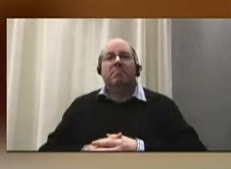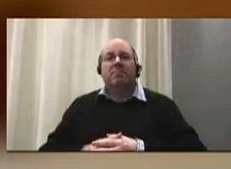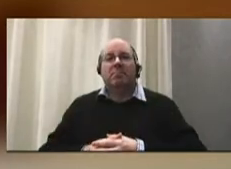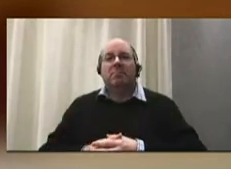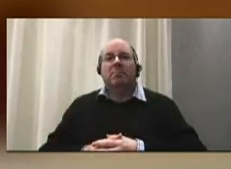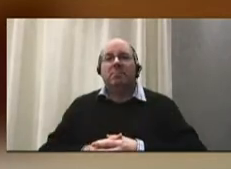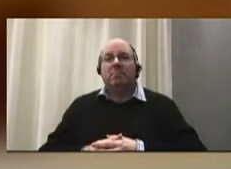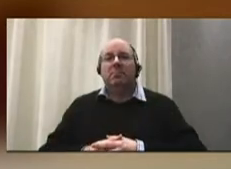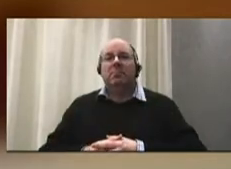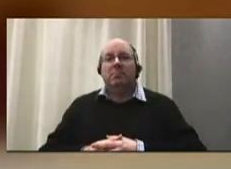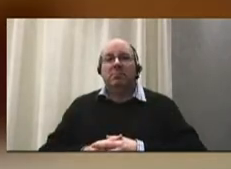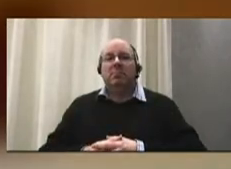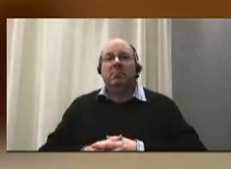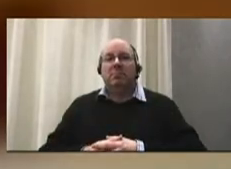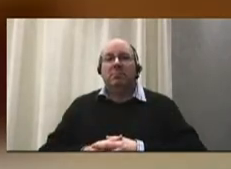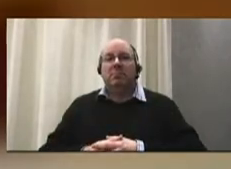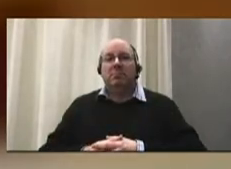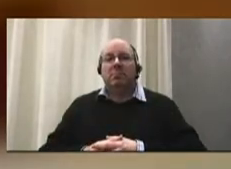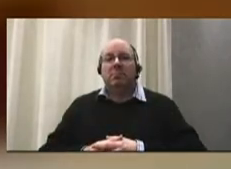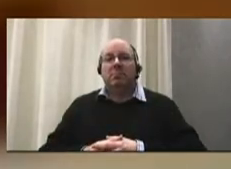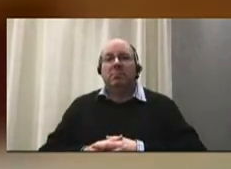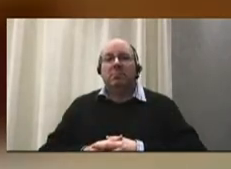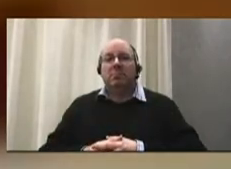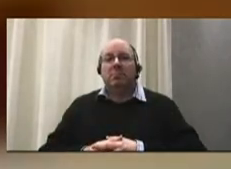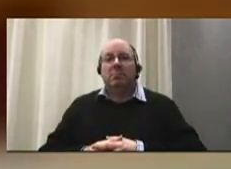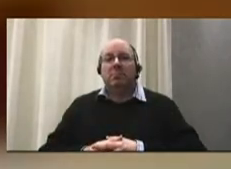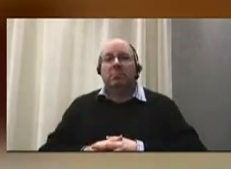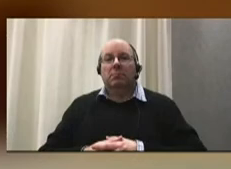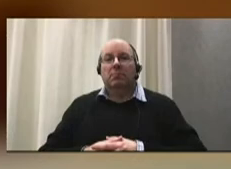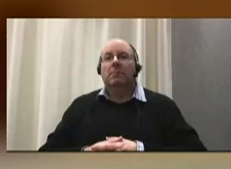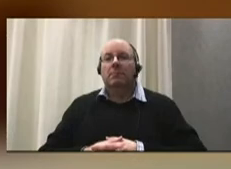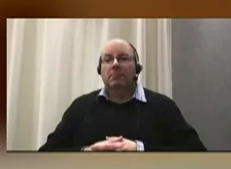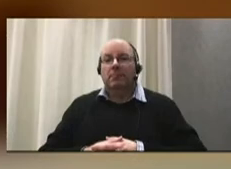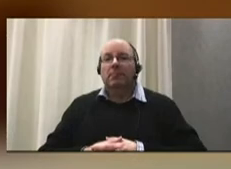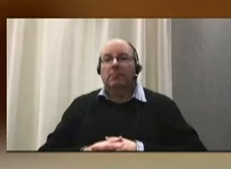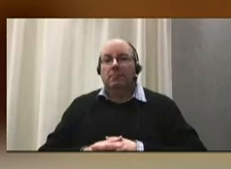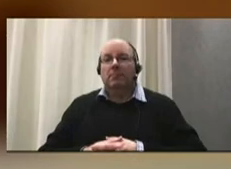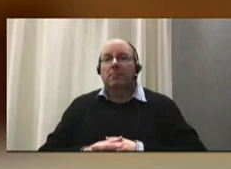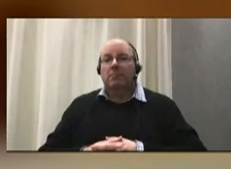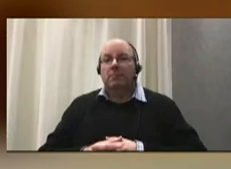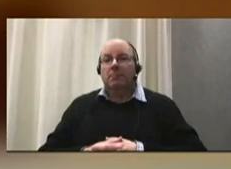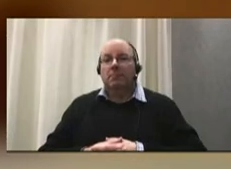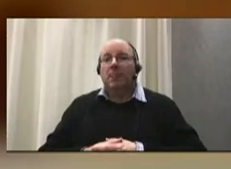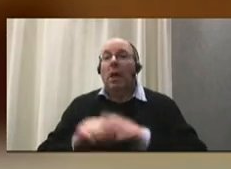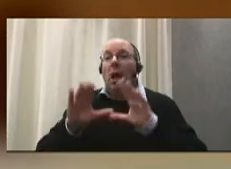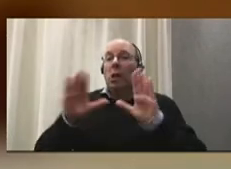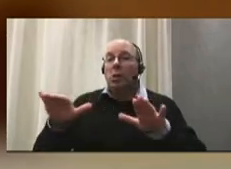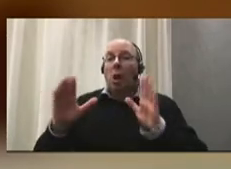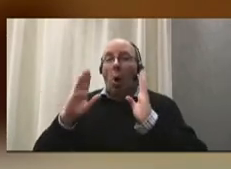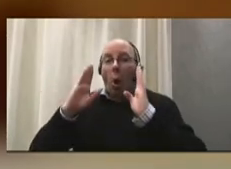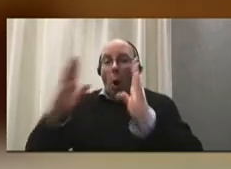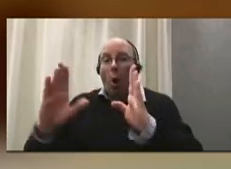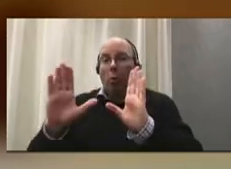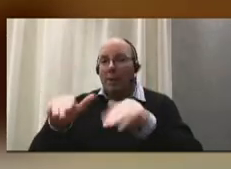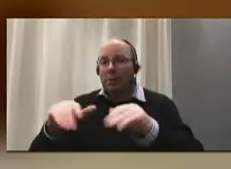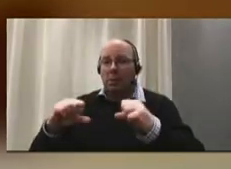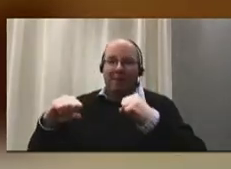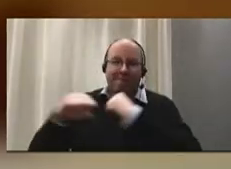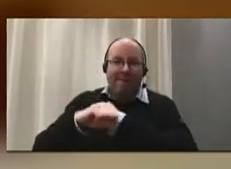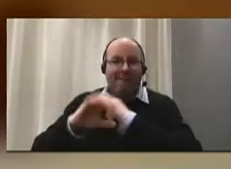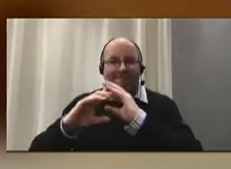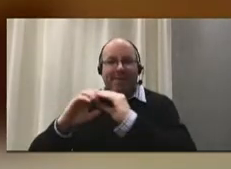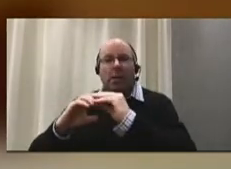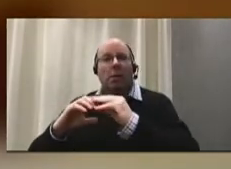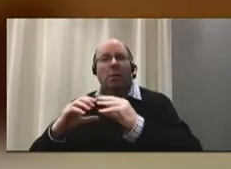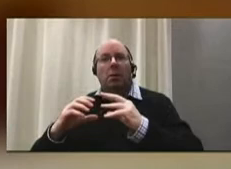neighbors walking down the hallway. I don't know the legal implications of that, but it would be great. Parents understand the problem and they want to help. So we